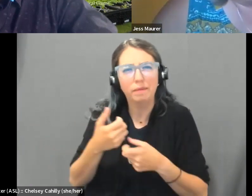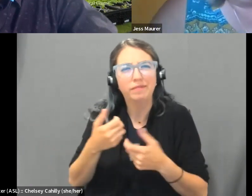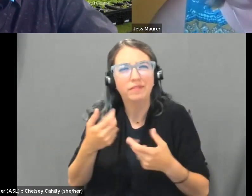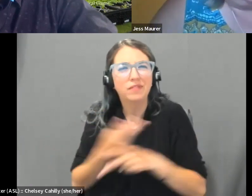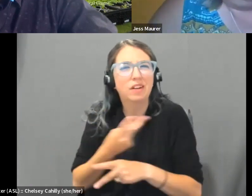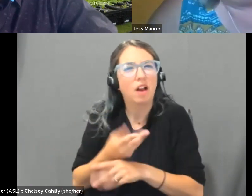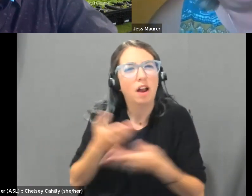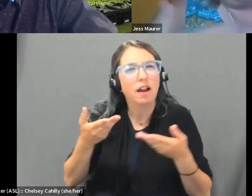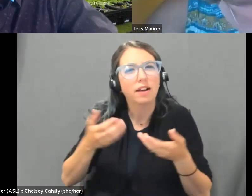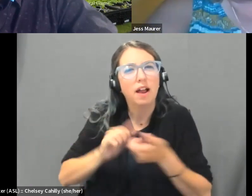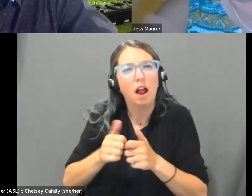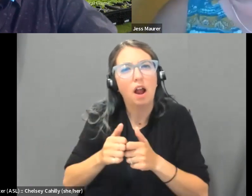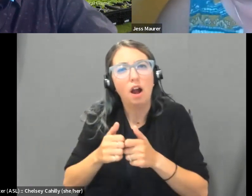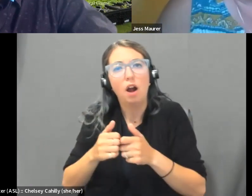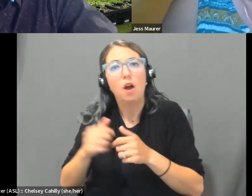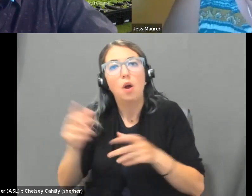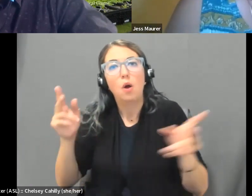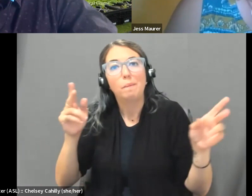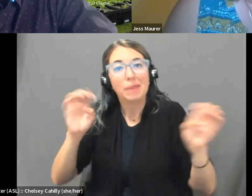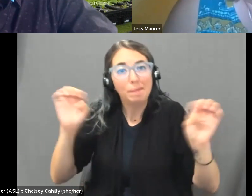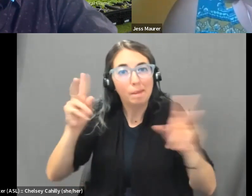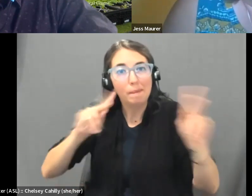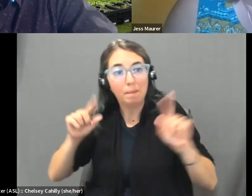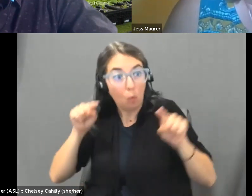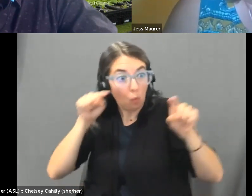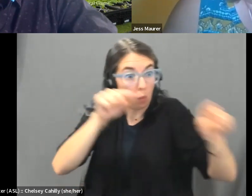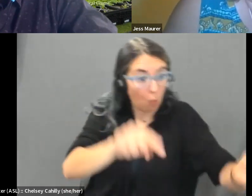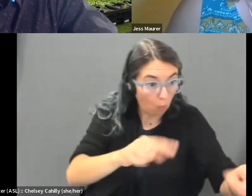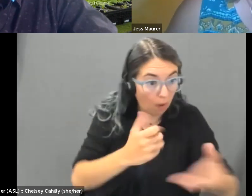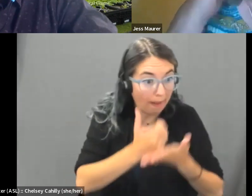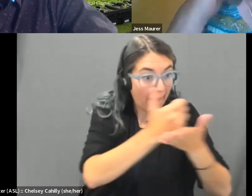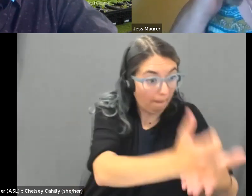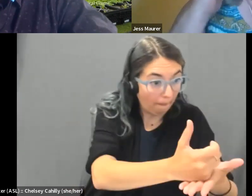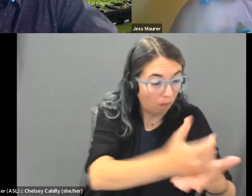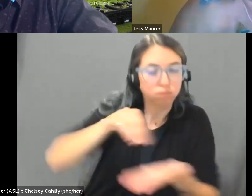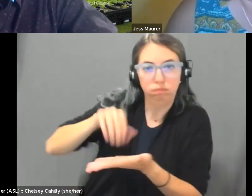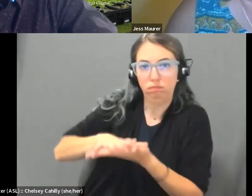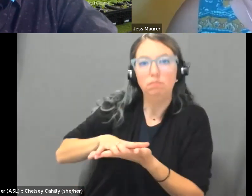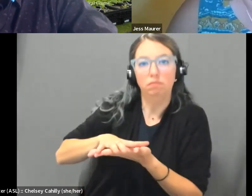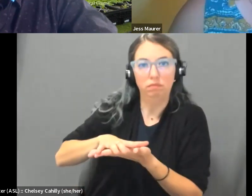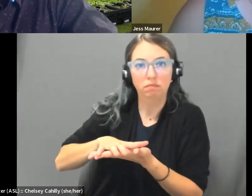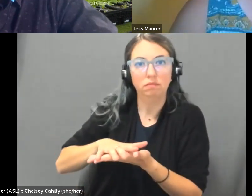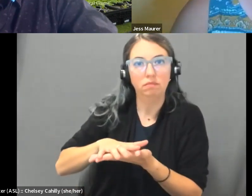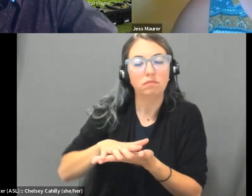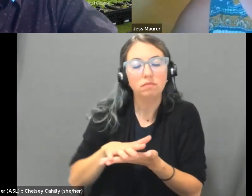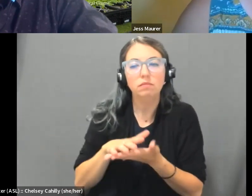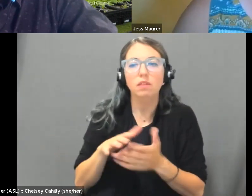share information, for instance, through this network, which would be really helpful. So I think we're going to be able to